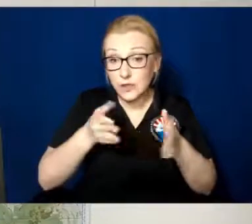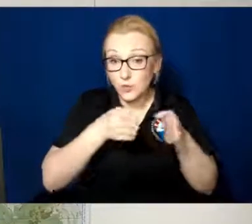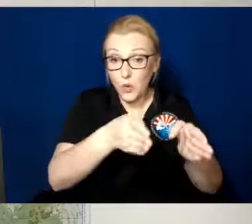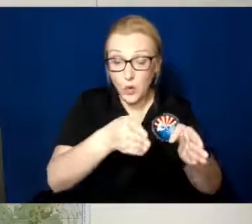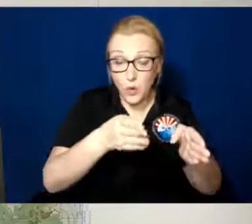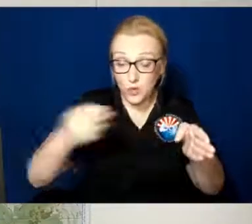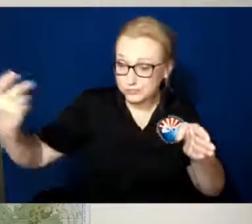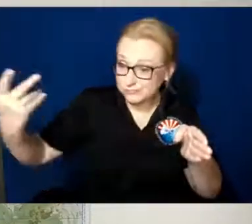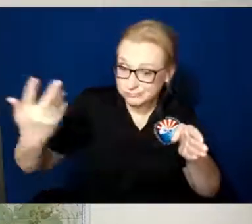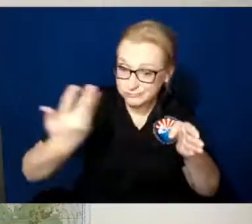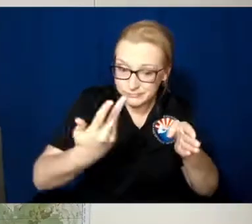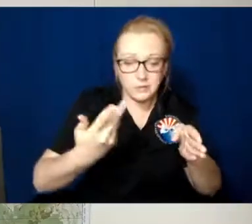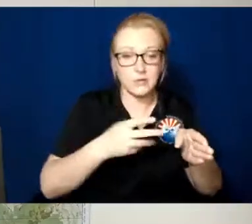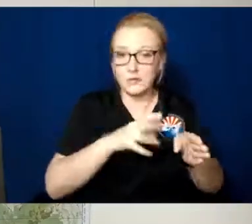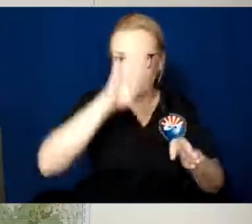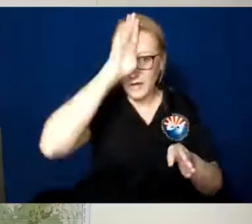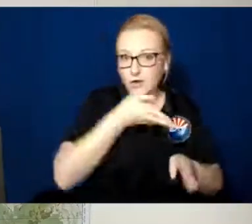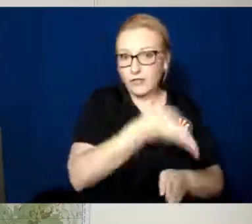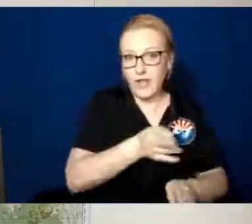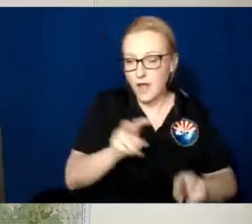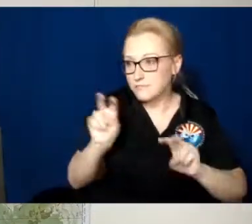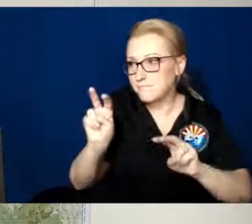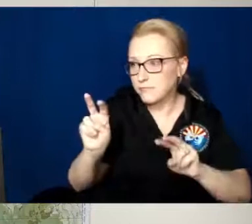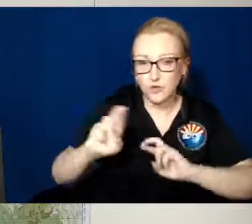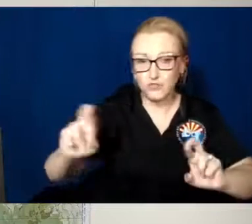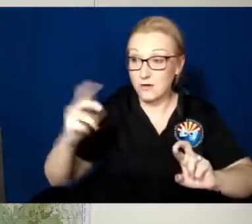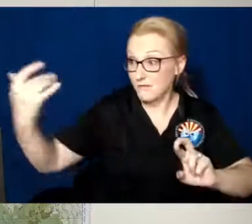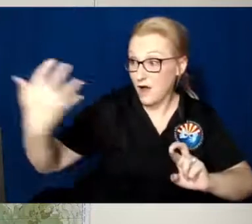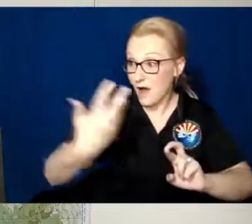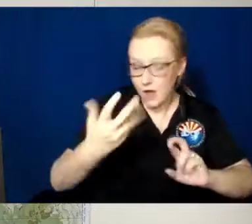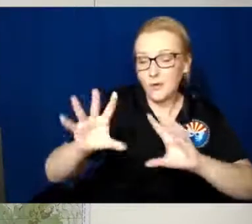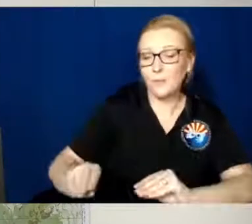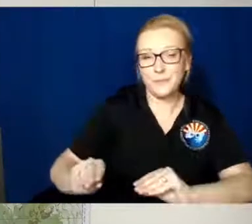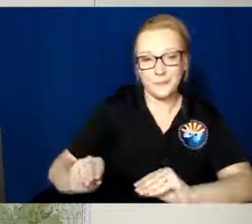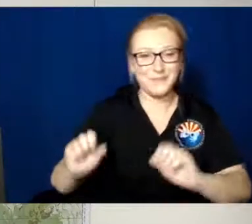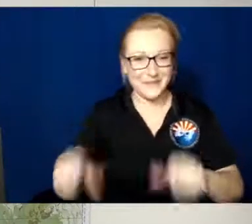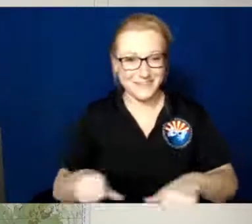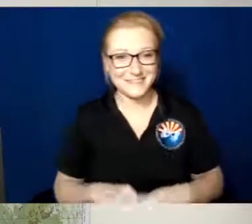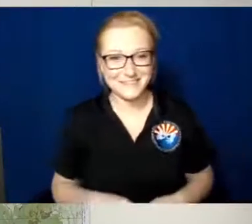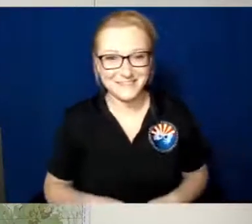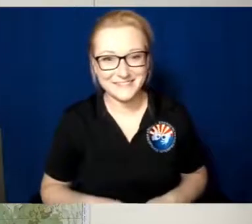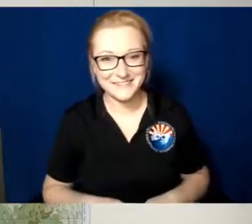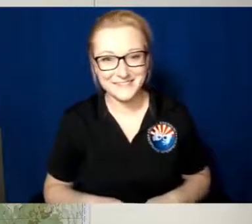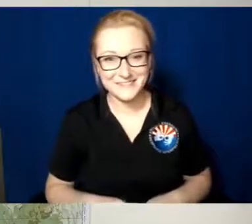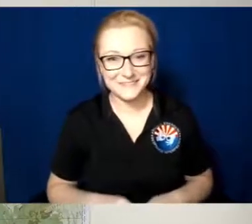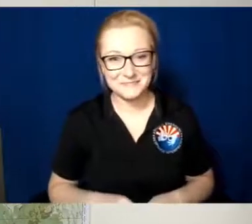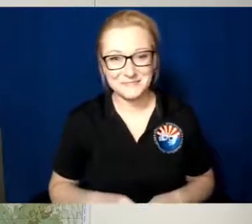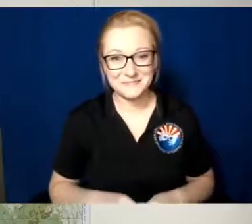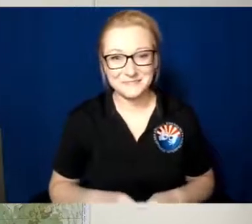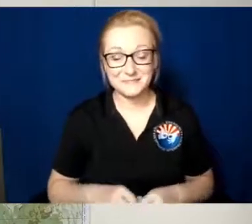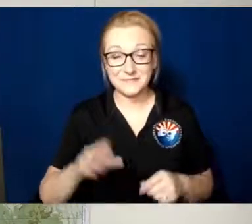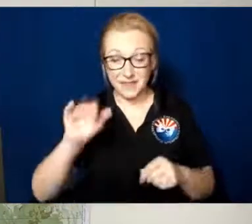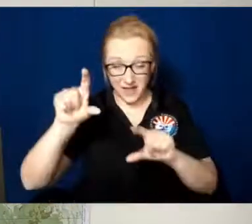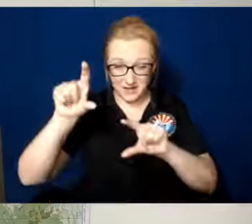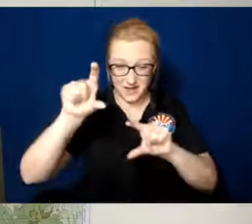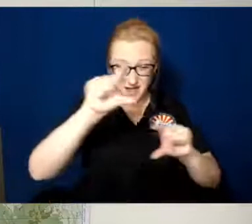resources there watching that, ready to engage that when the time is right so that we can be successful. We're still working in this